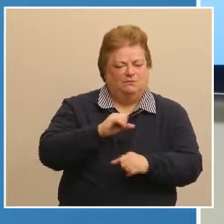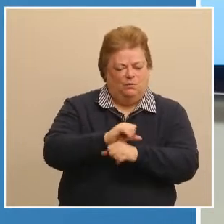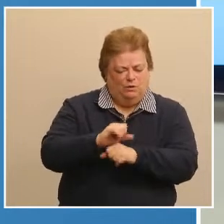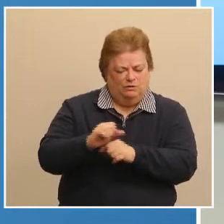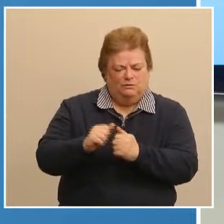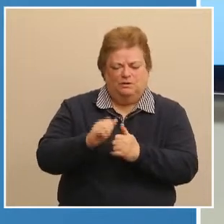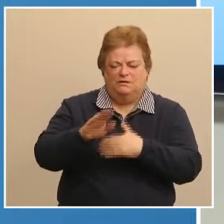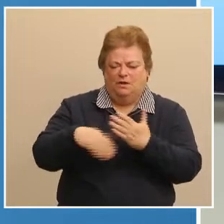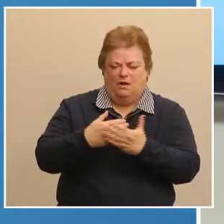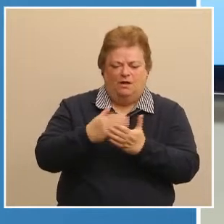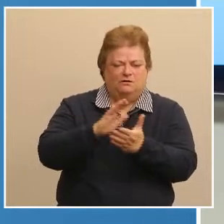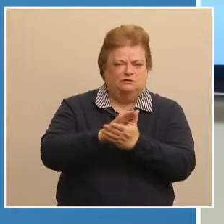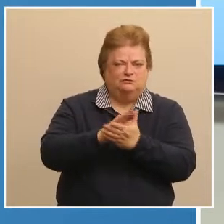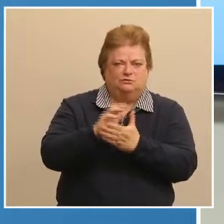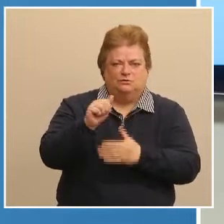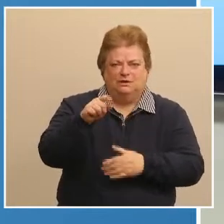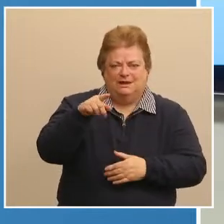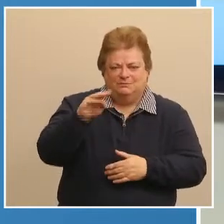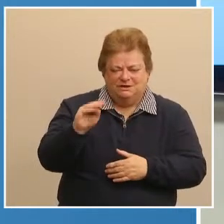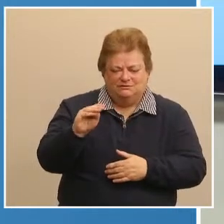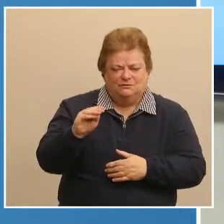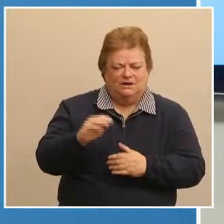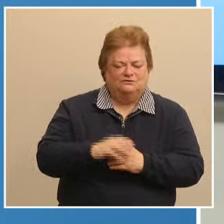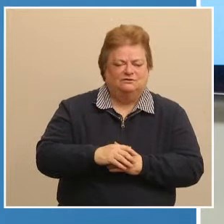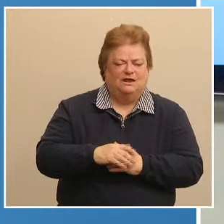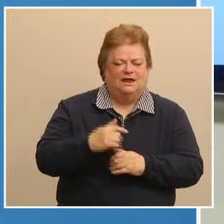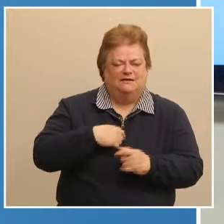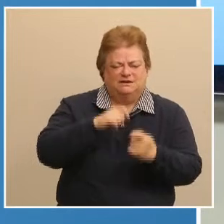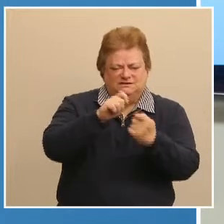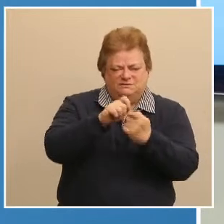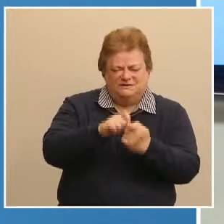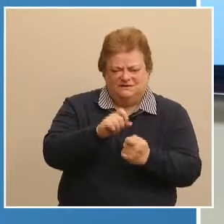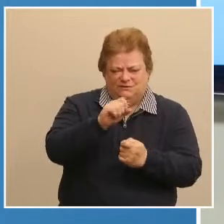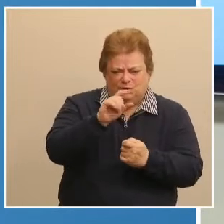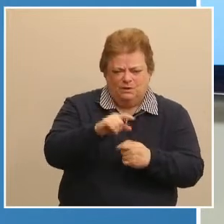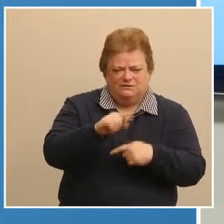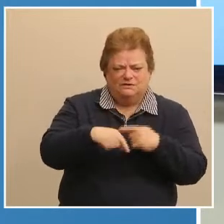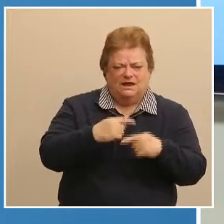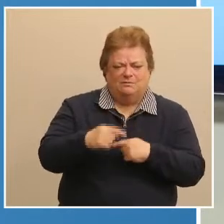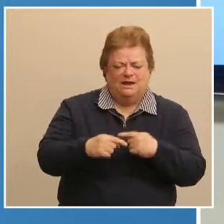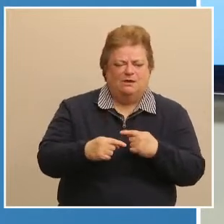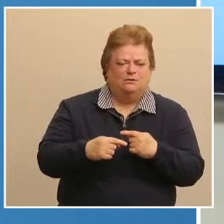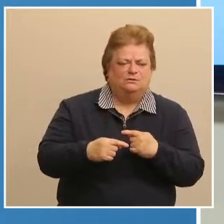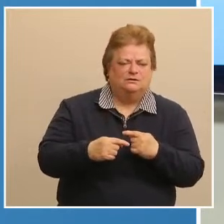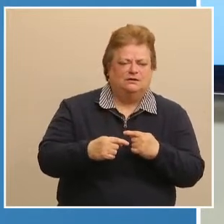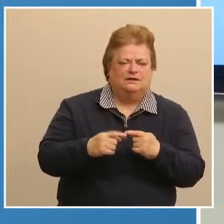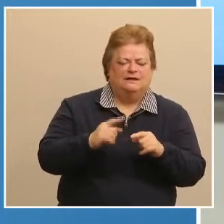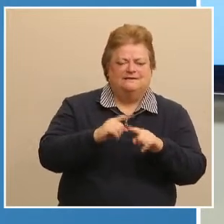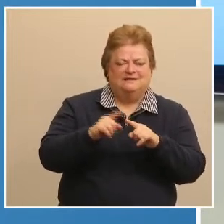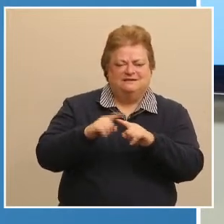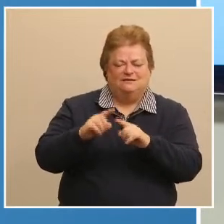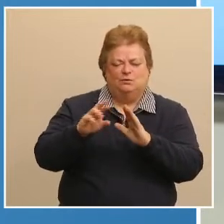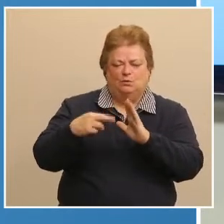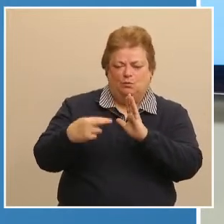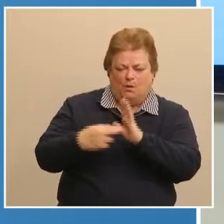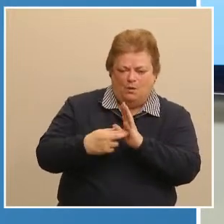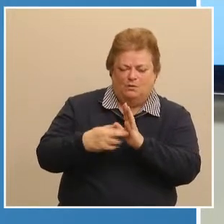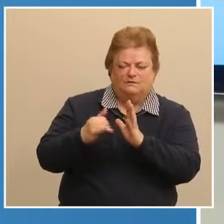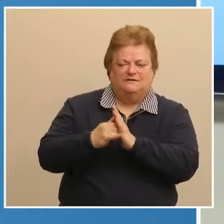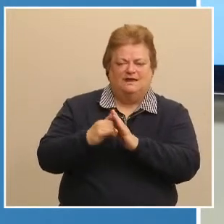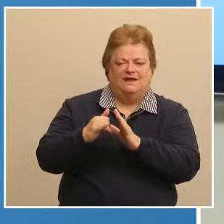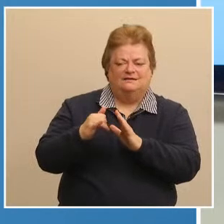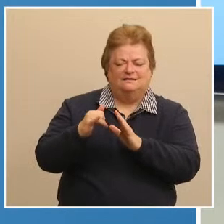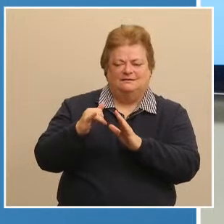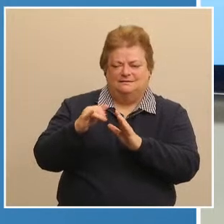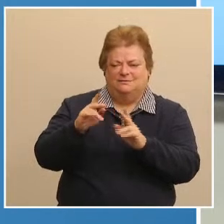the school administrators, and there's some specific questions on there about the various roles that individuals have